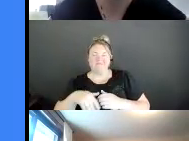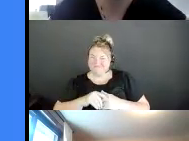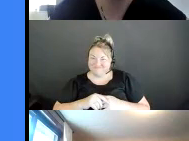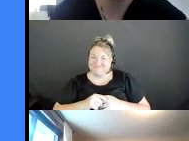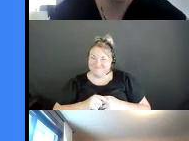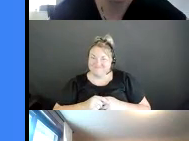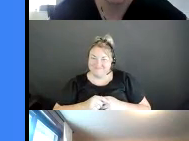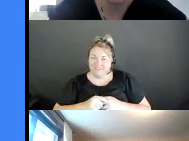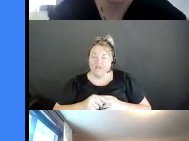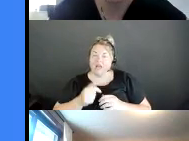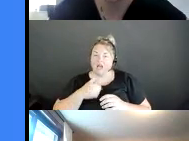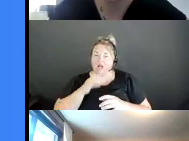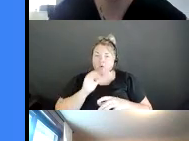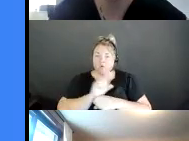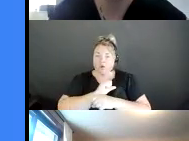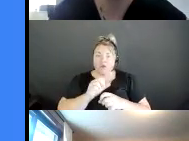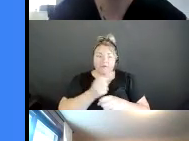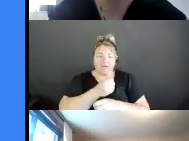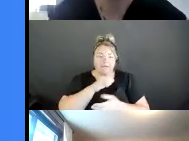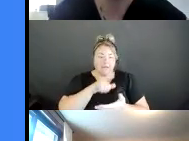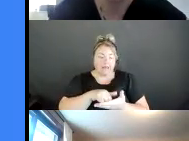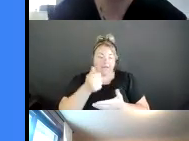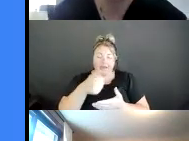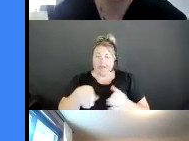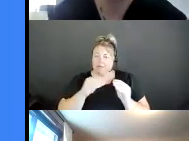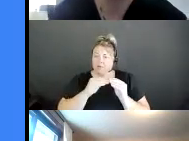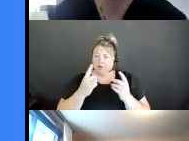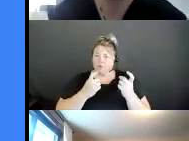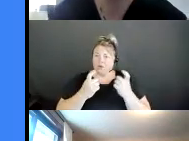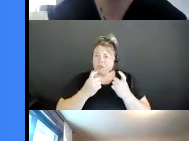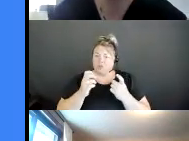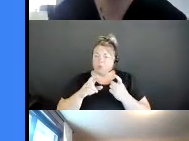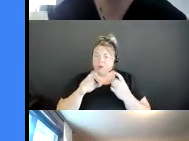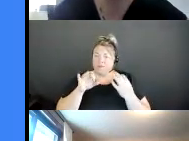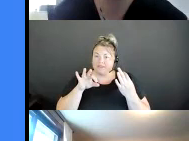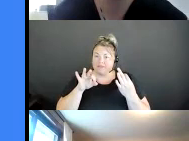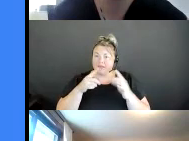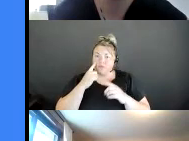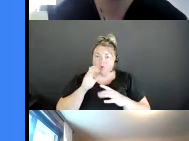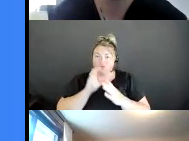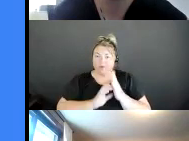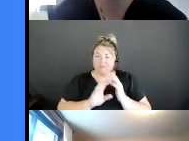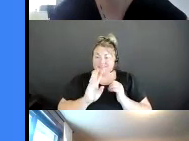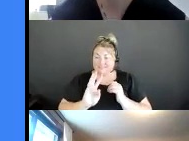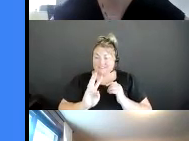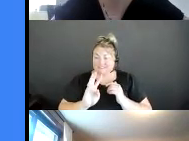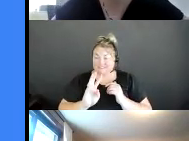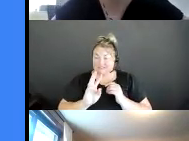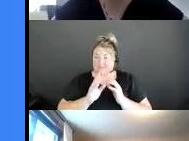All right, I can work on getting that. Any other questions or feedback on chapter 6?